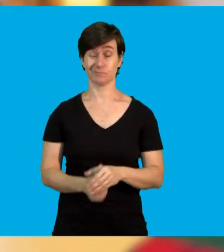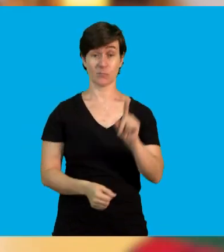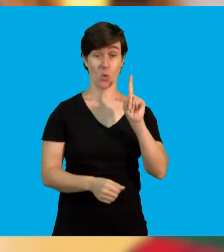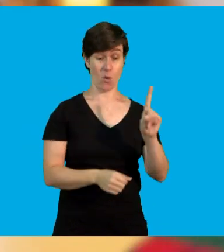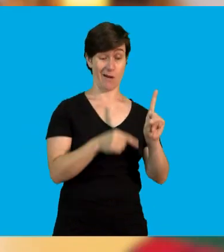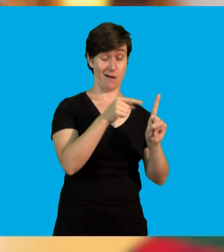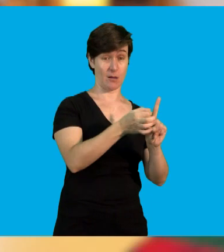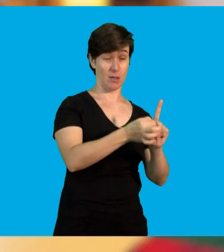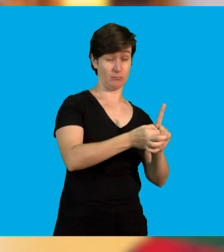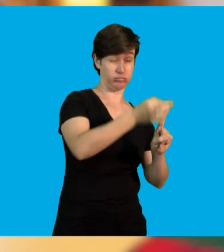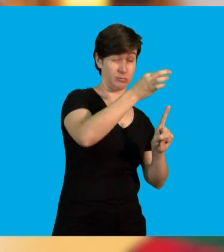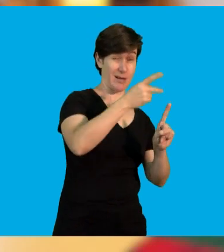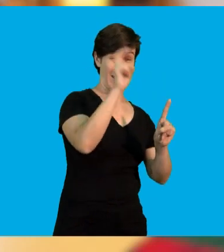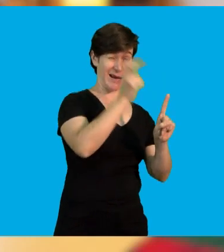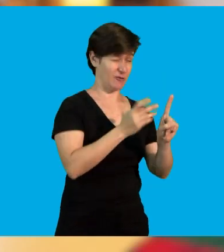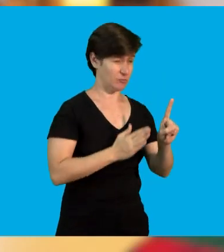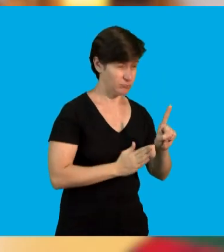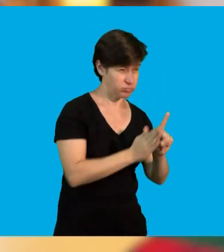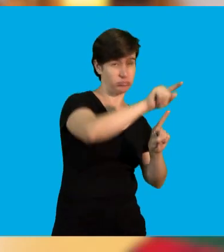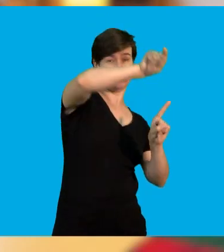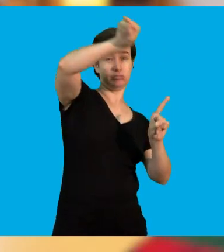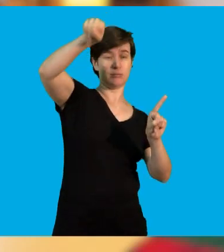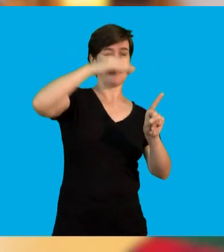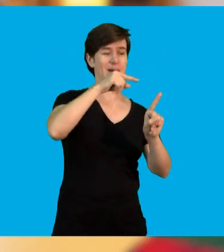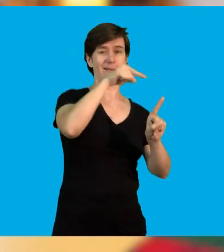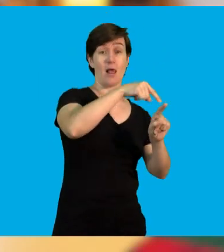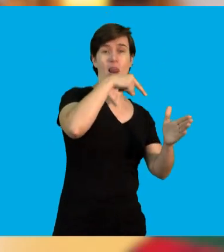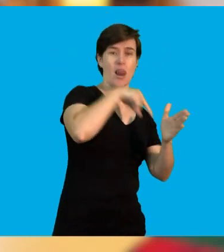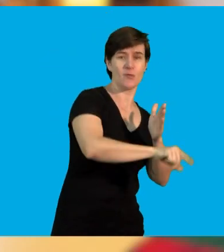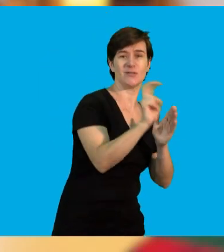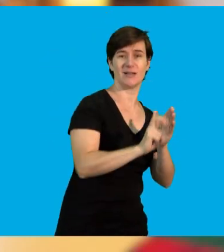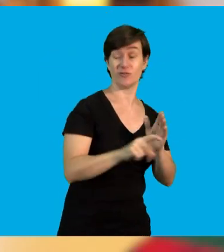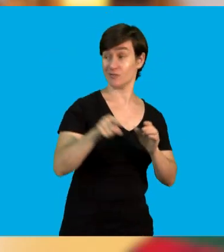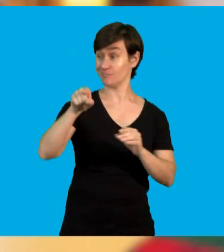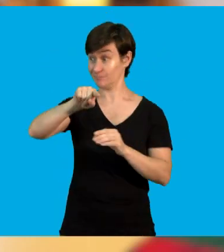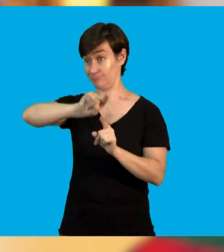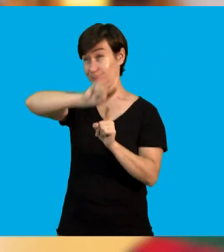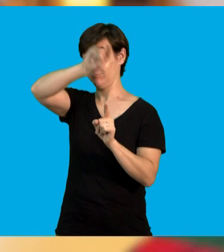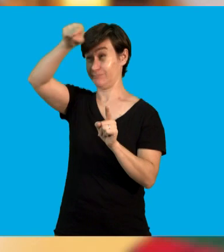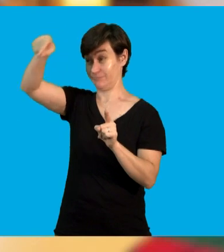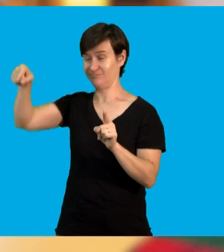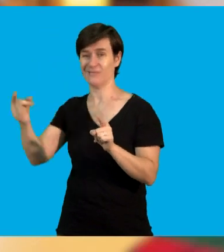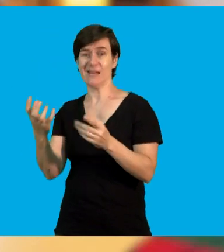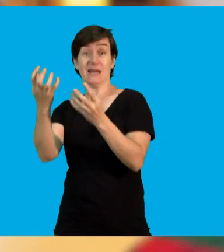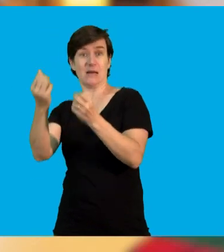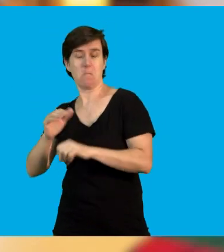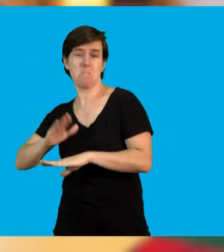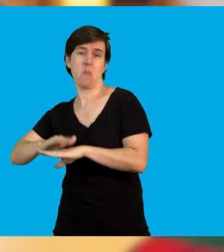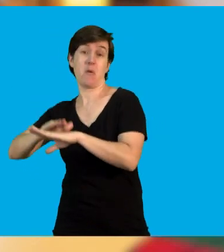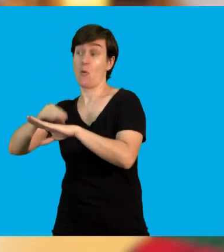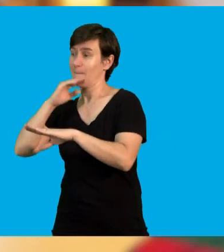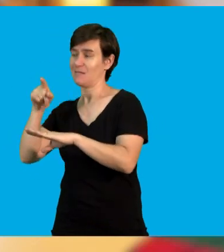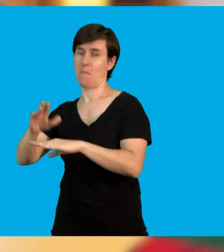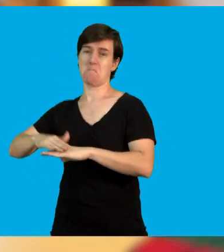one electrode loses electrons to the other electrode, then the electrode that has lost electrons will